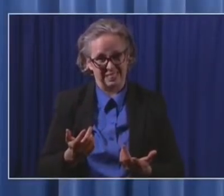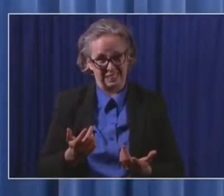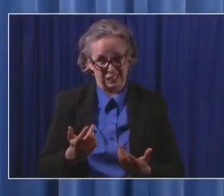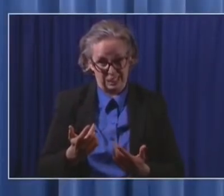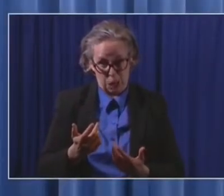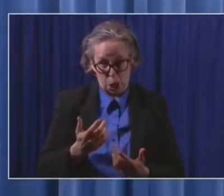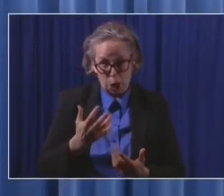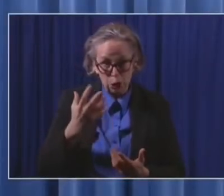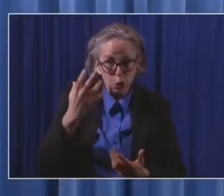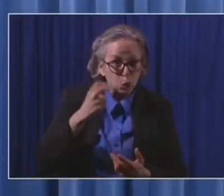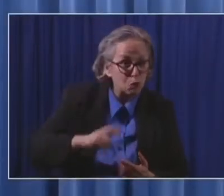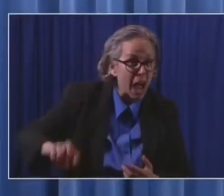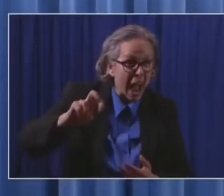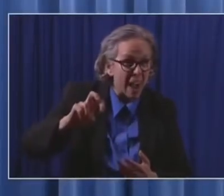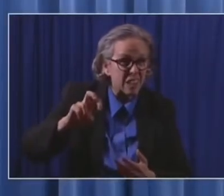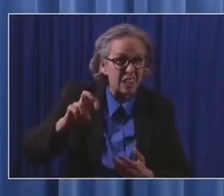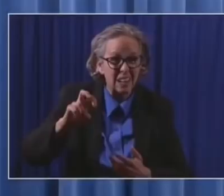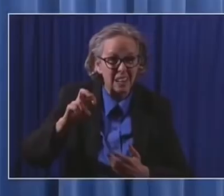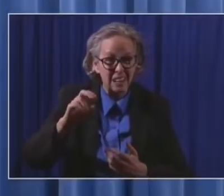Ohioans,